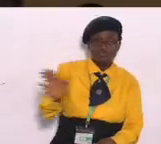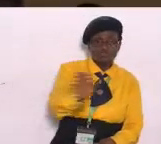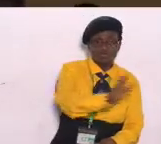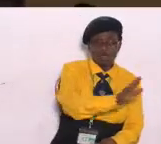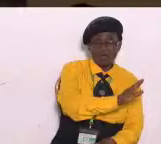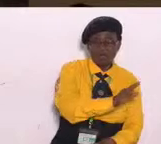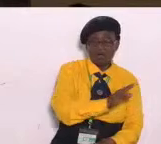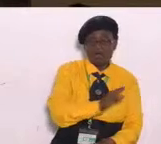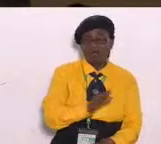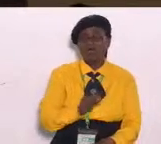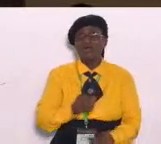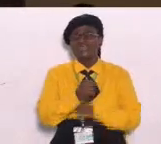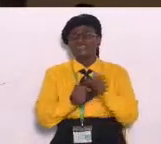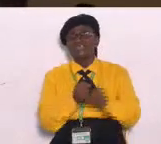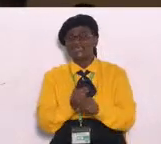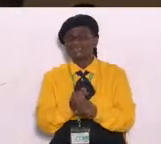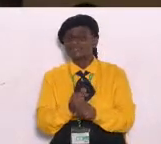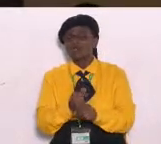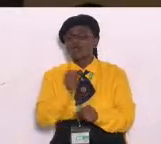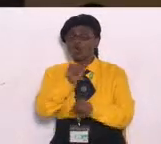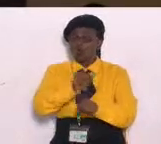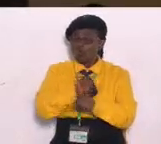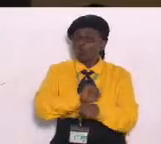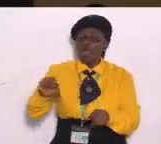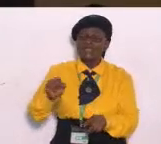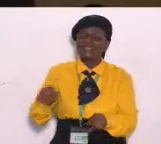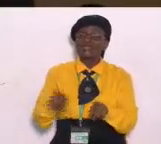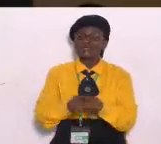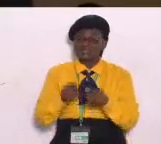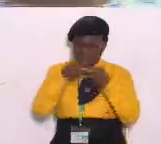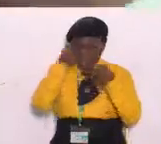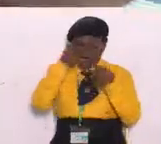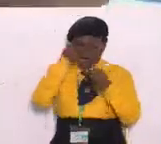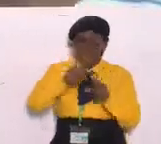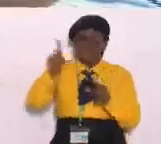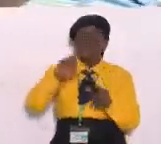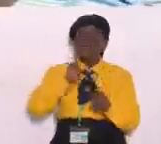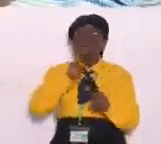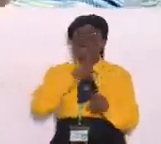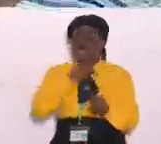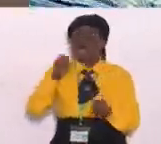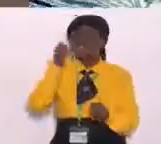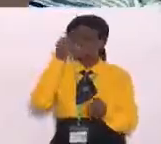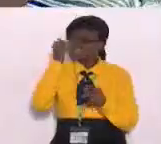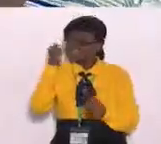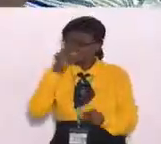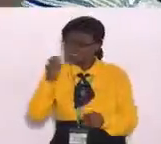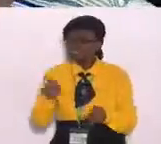an elephant and eating like an ant is over.